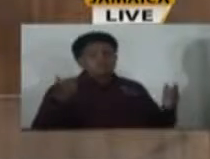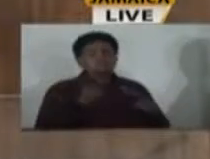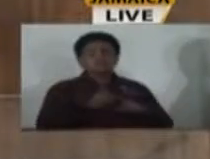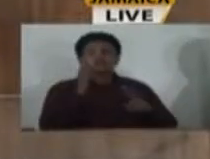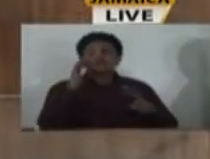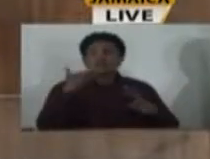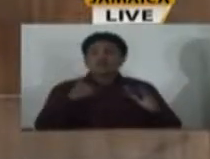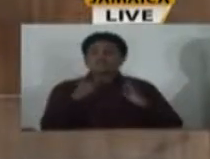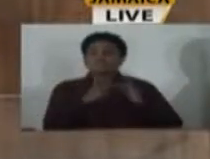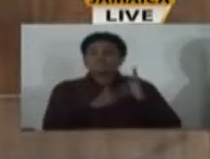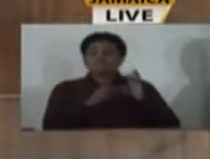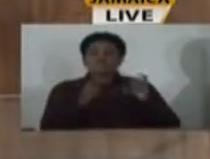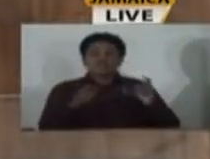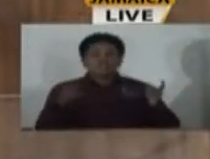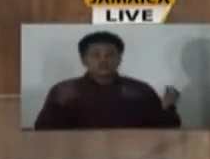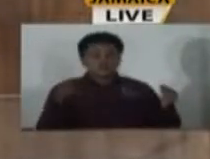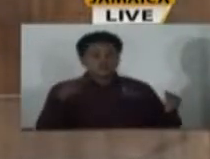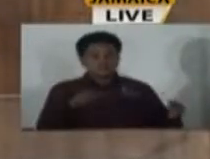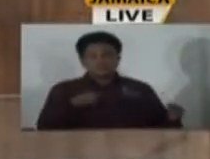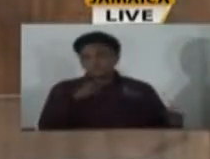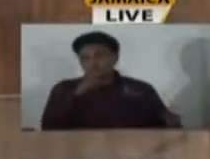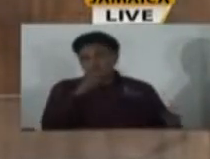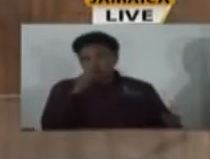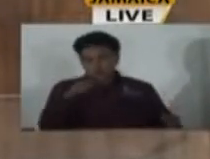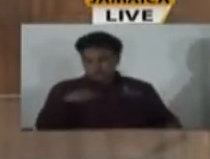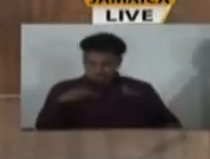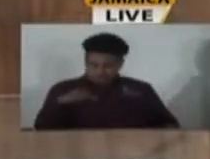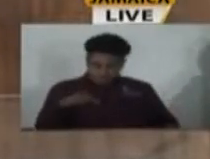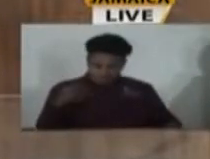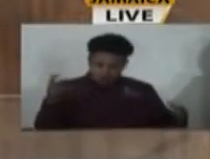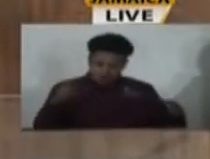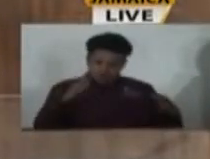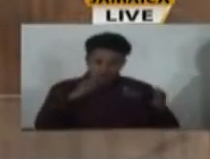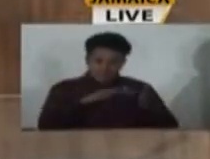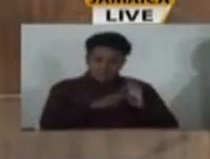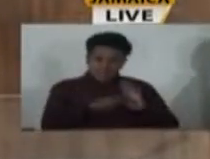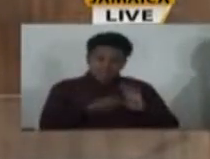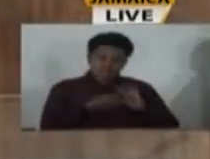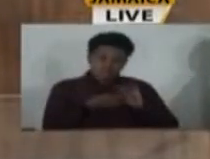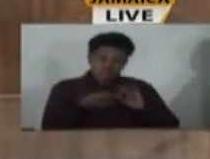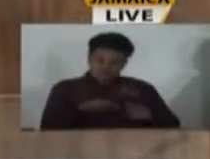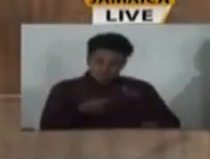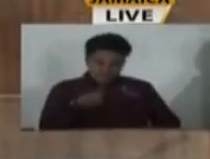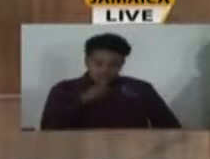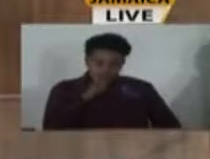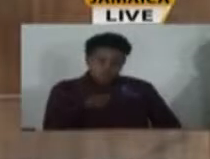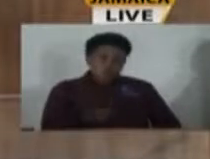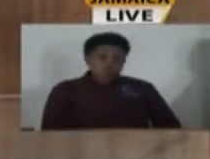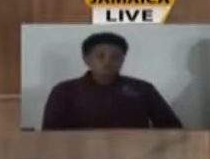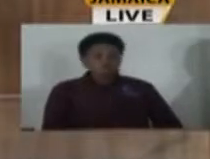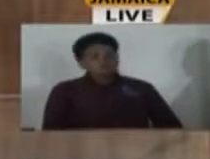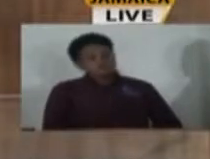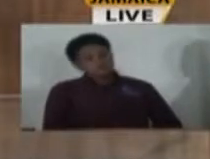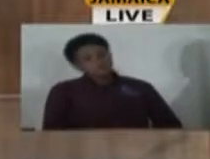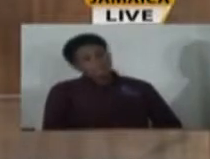would be regulations doing this. I'm not sure what is intended. So, Madam Speaker,